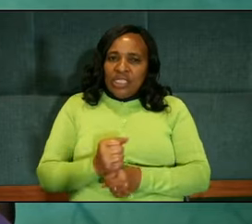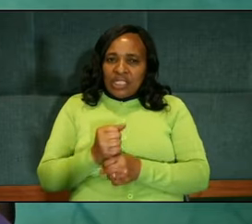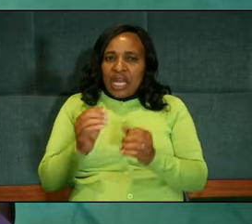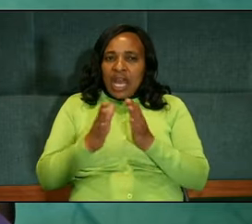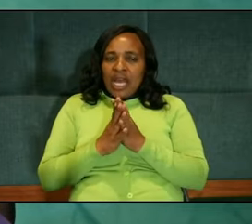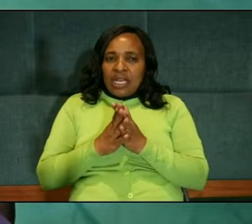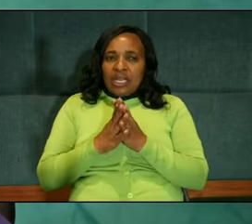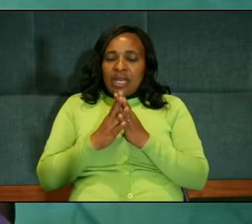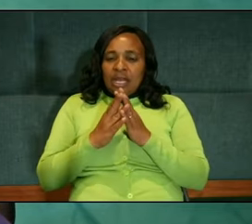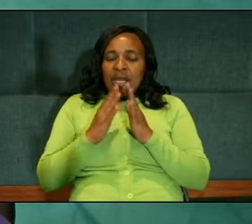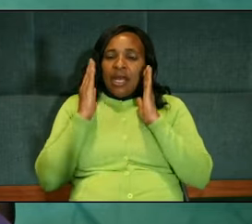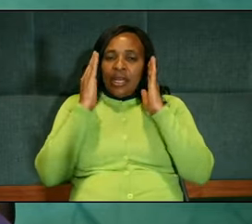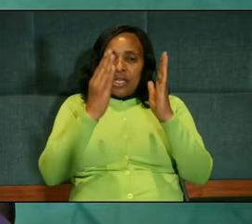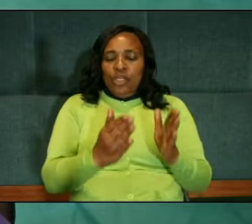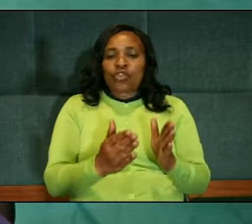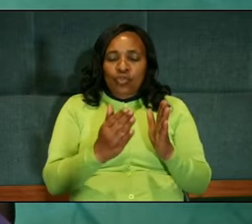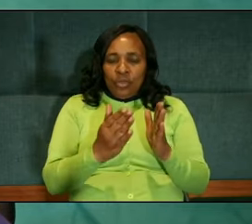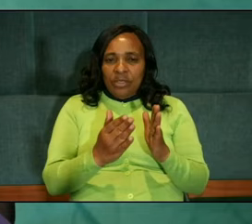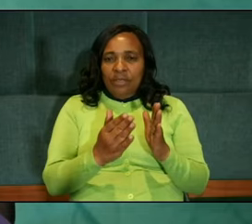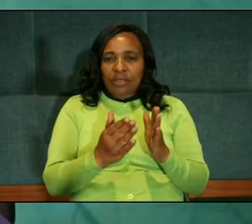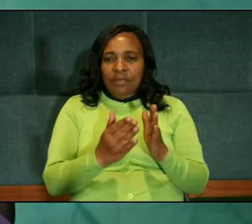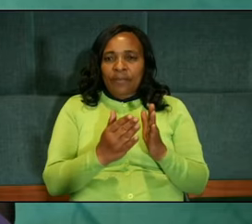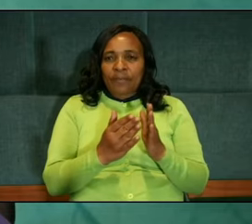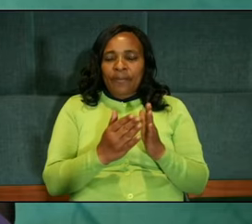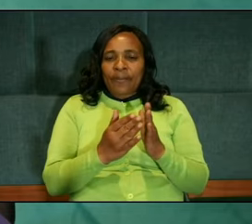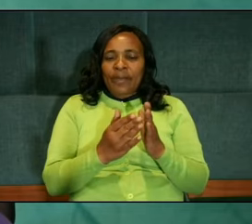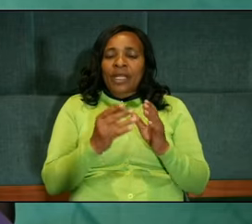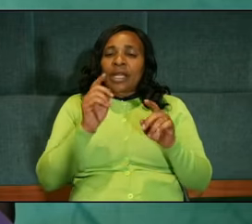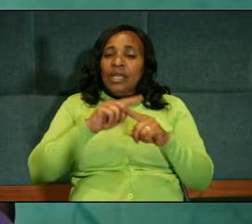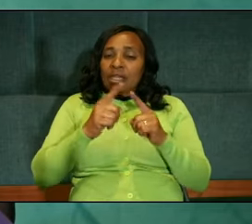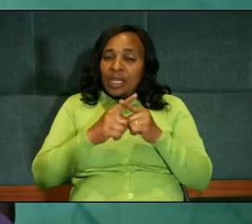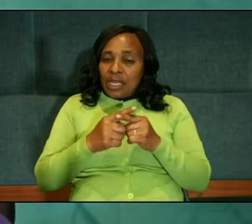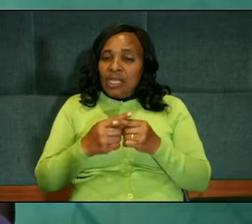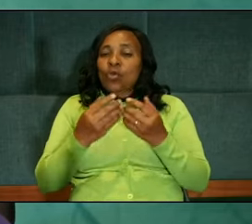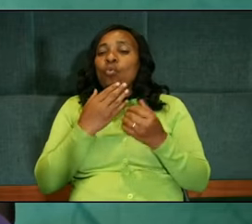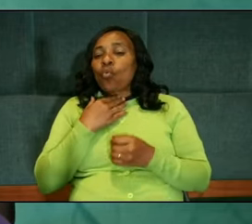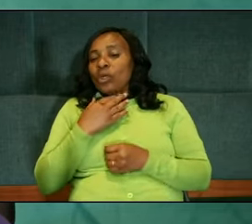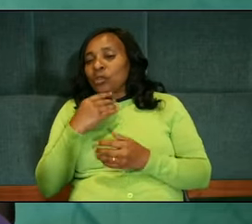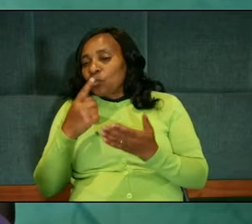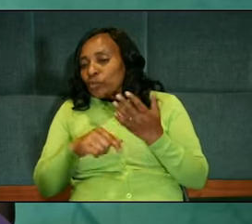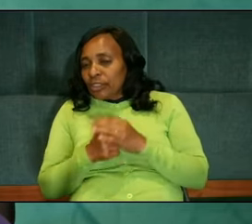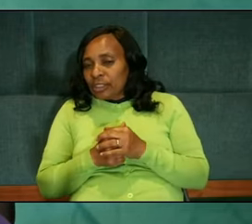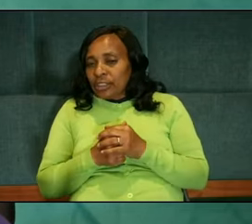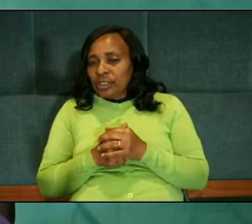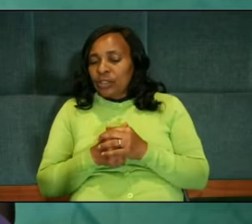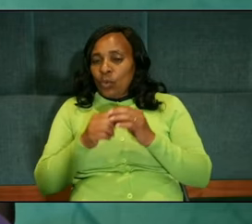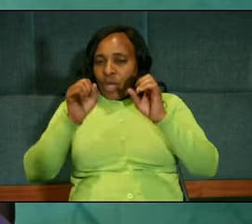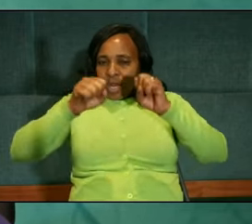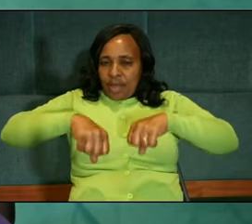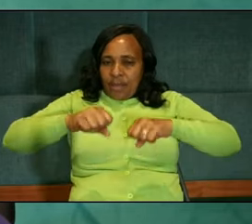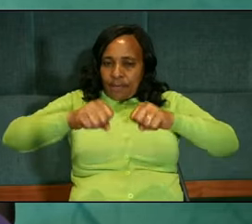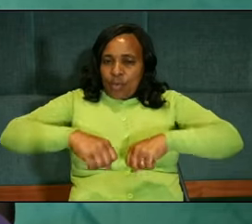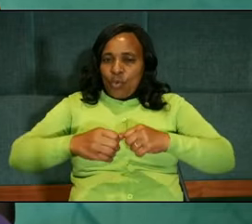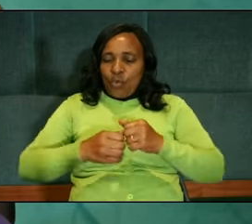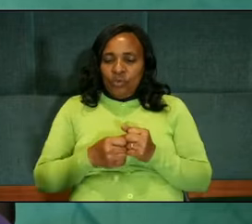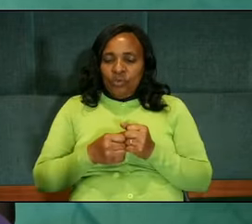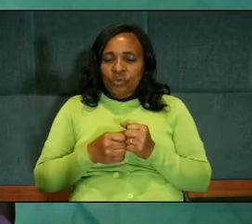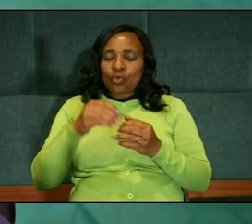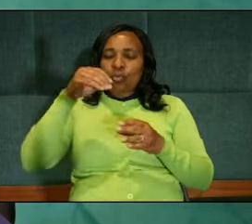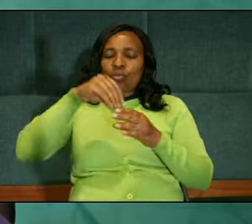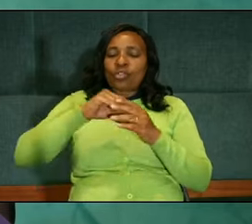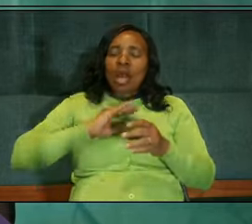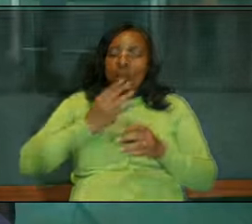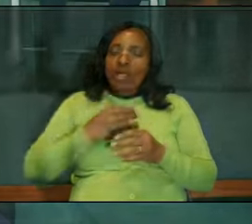dedication, and it requires also that we are able to put ourselves